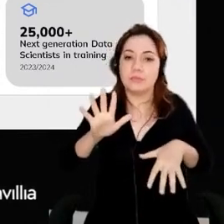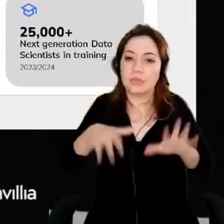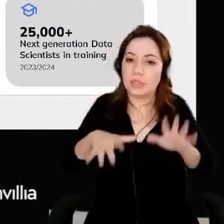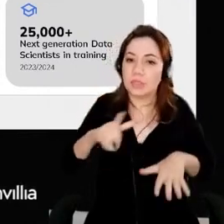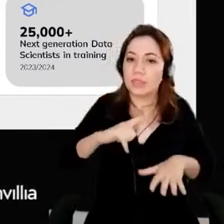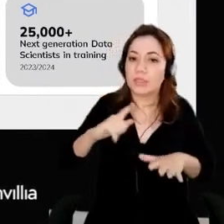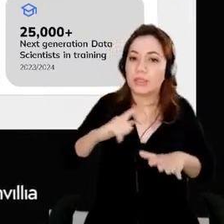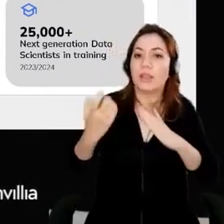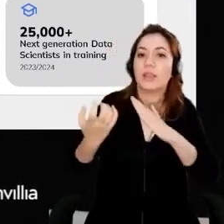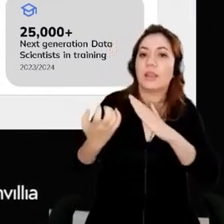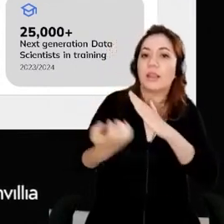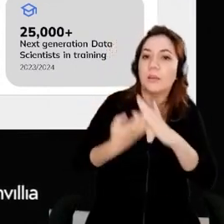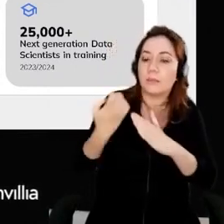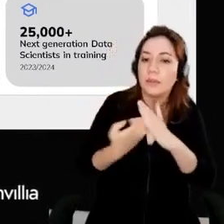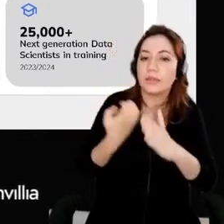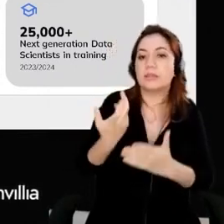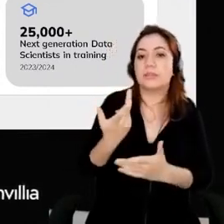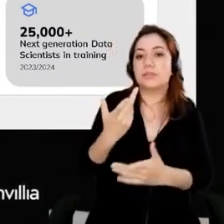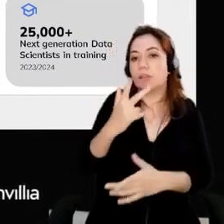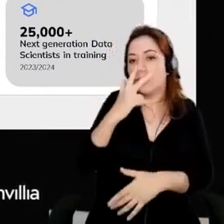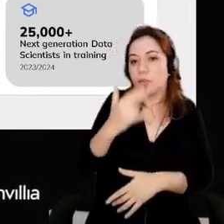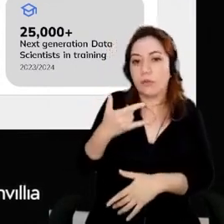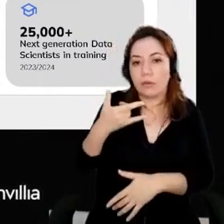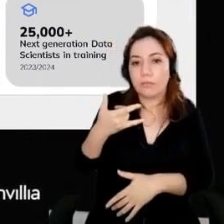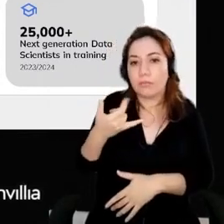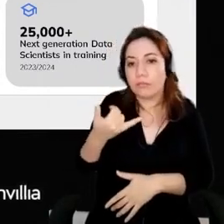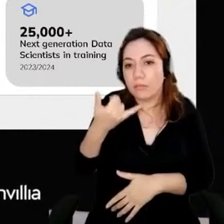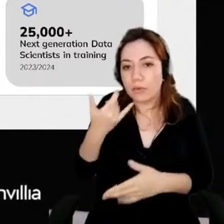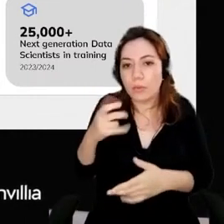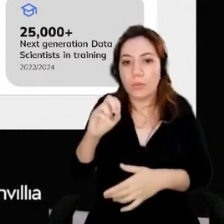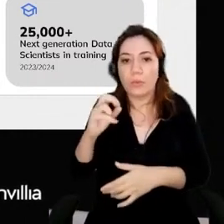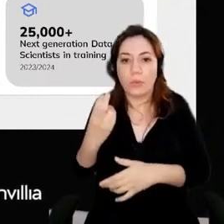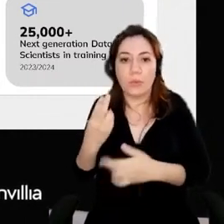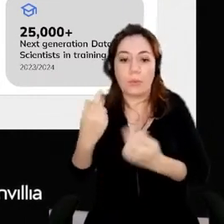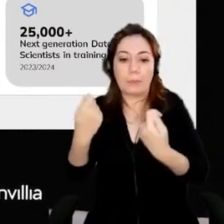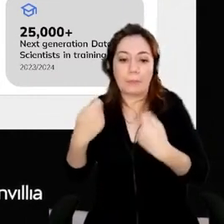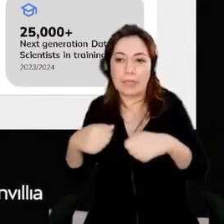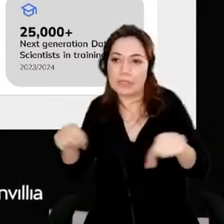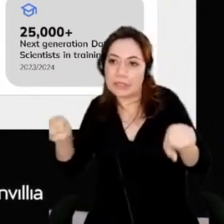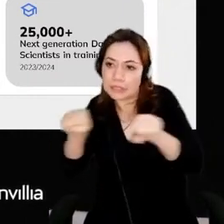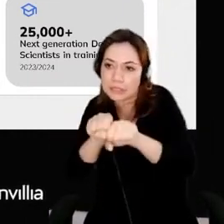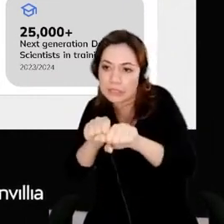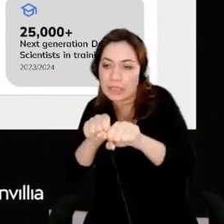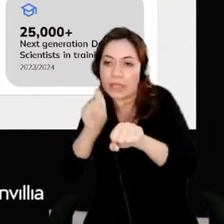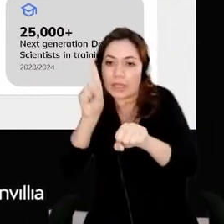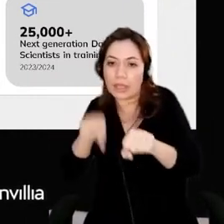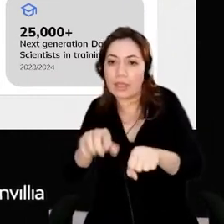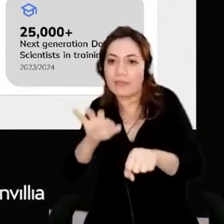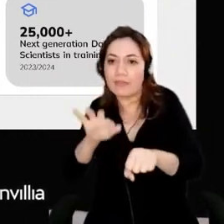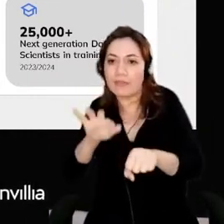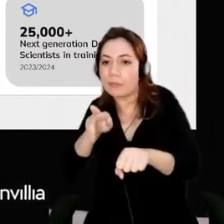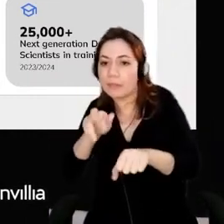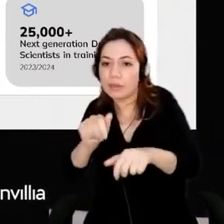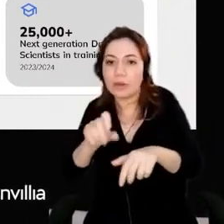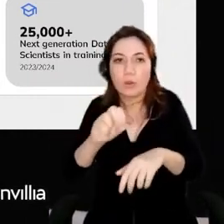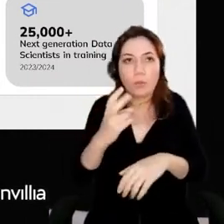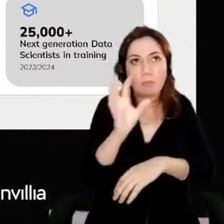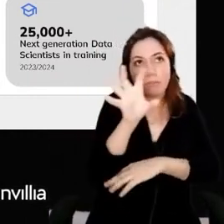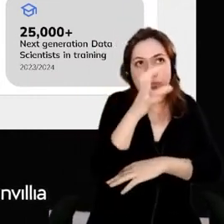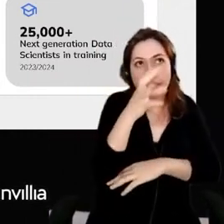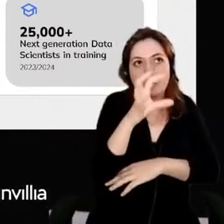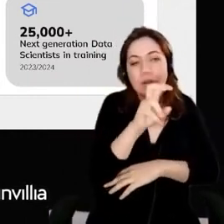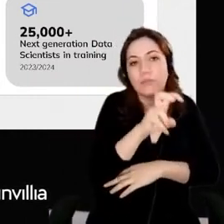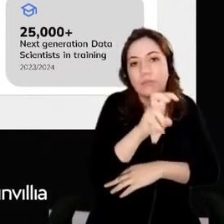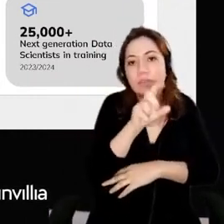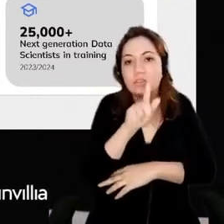should lay fiber or where they should put 5G antennas, to how they can optimize their networks to be able to